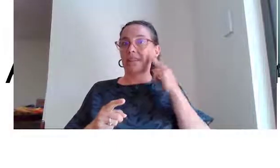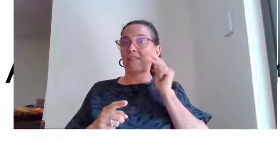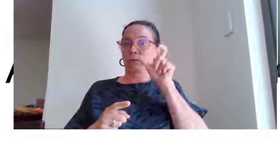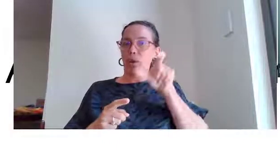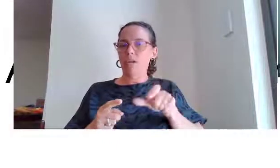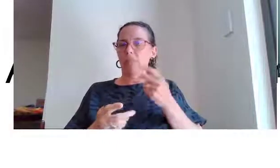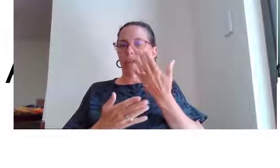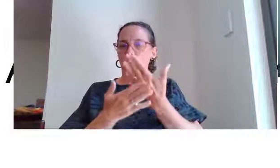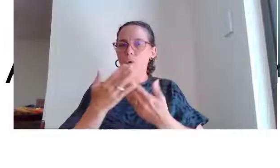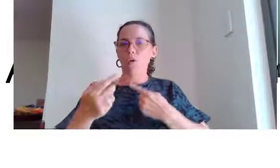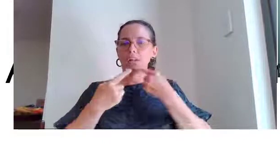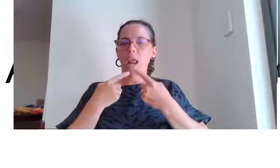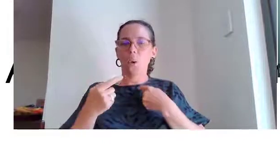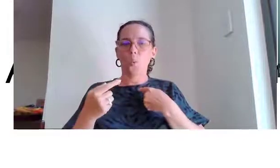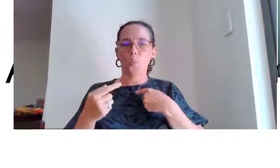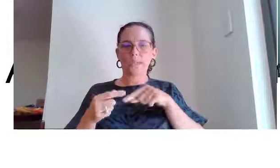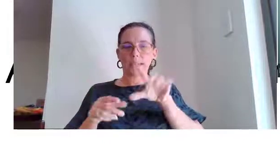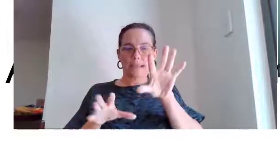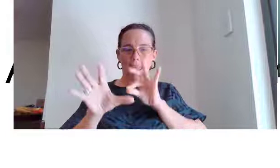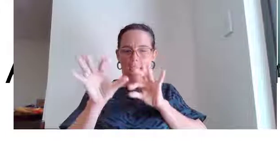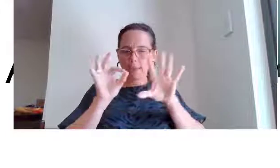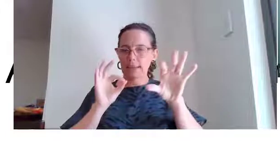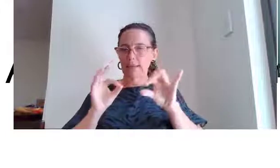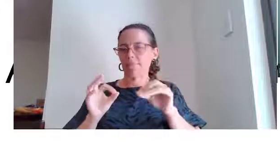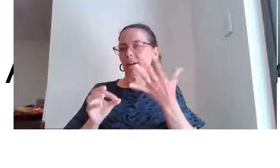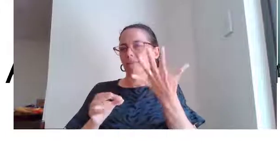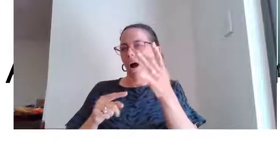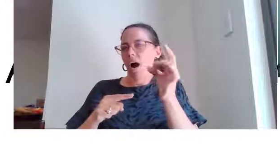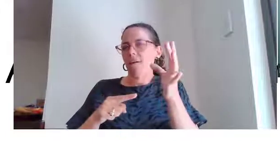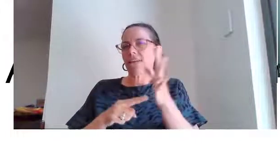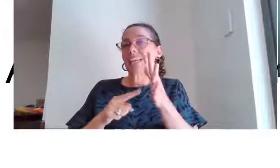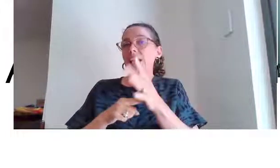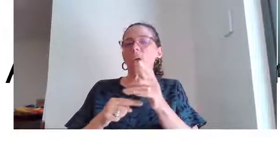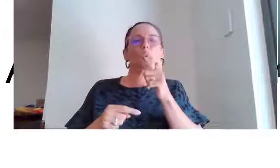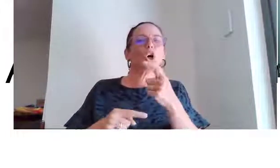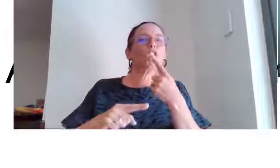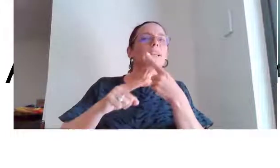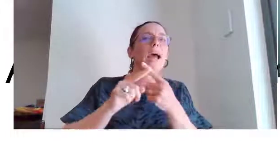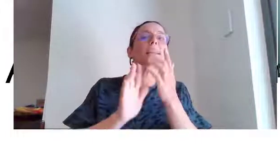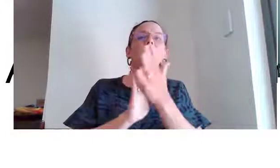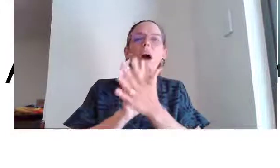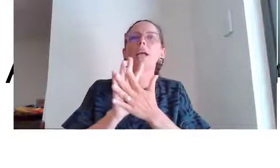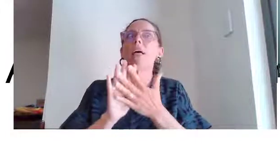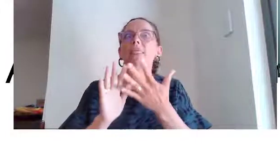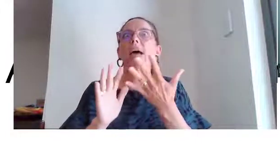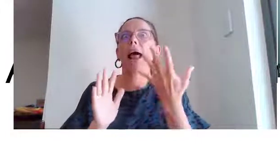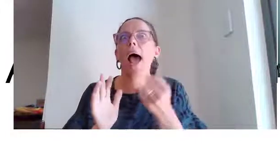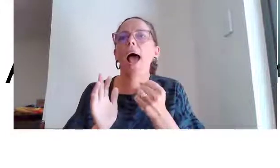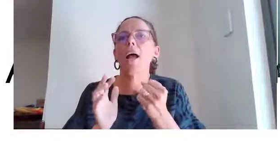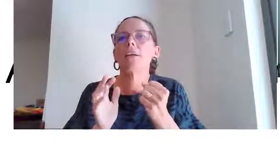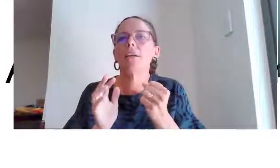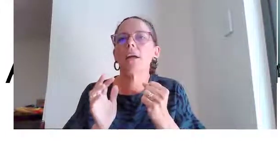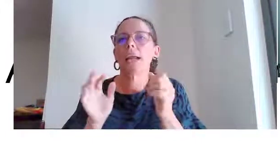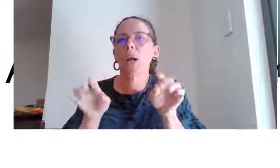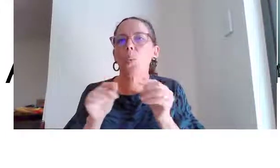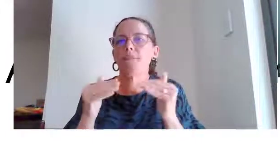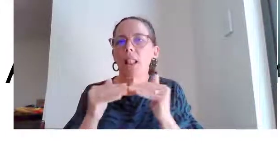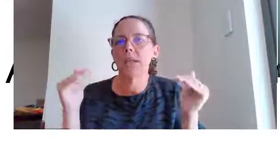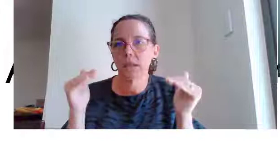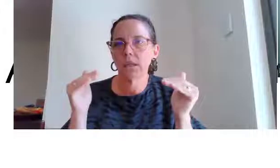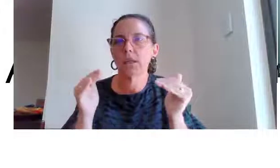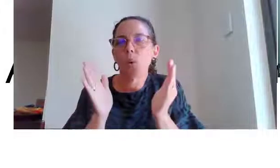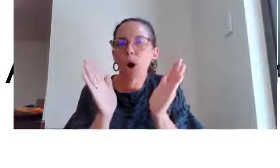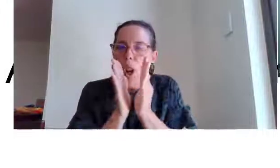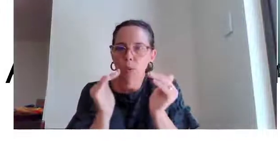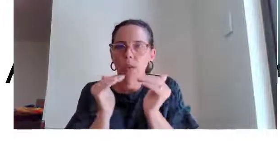concept, and sometimes it's the other way around. So the storyteller needs to pick maybe 5 keywords that we